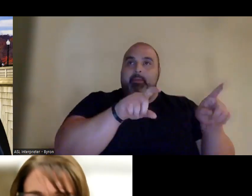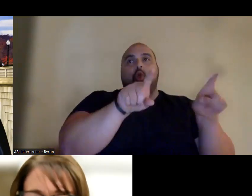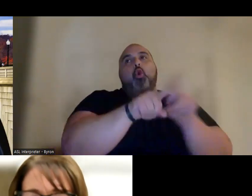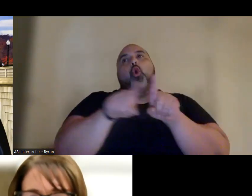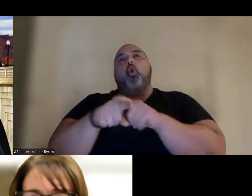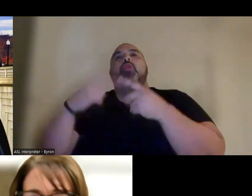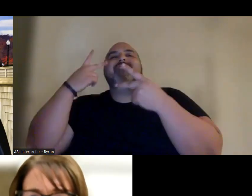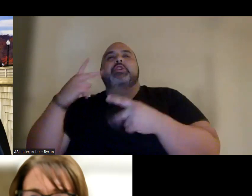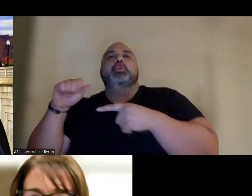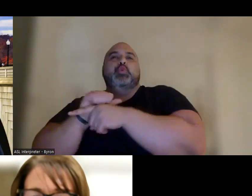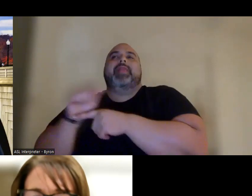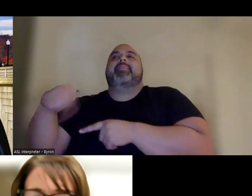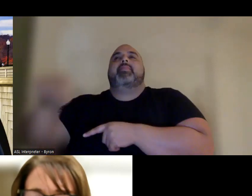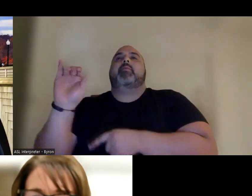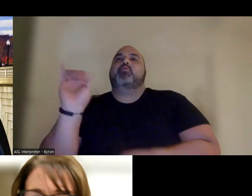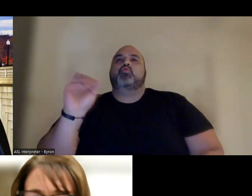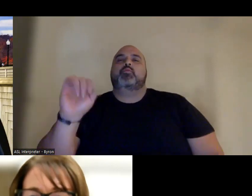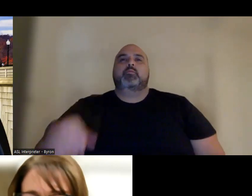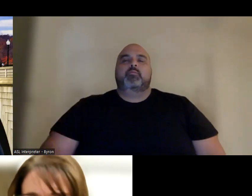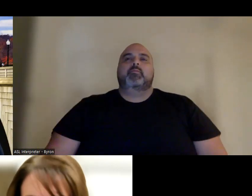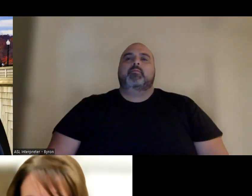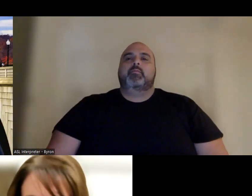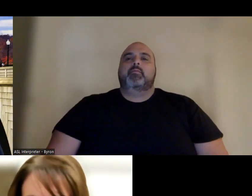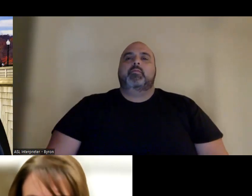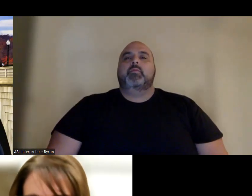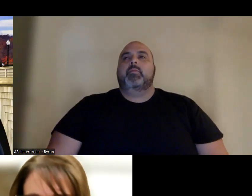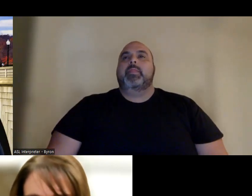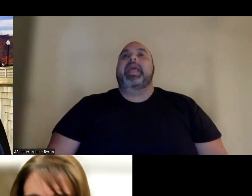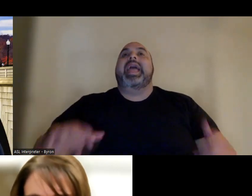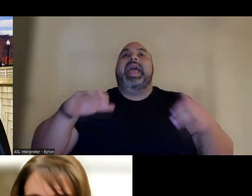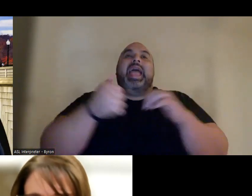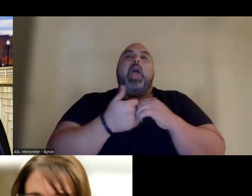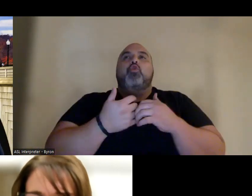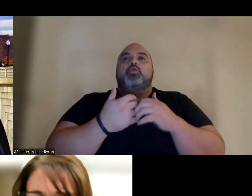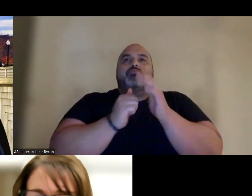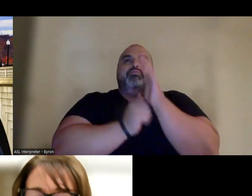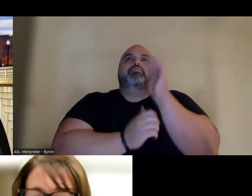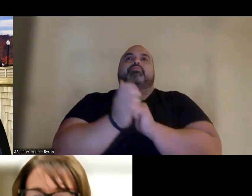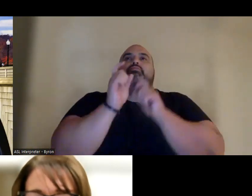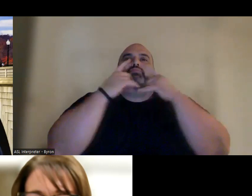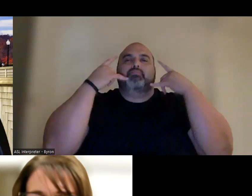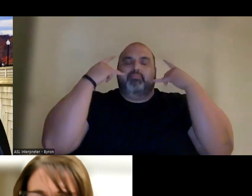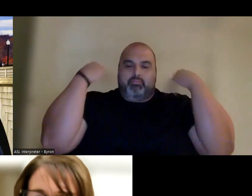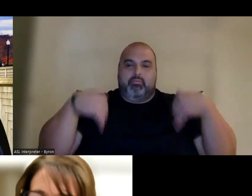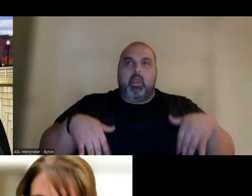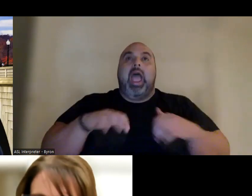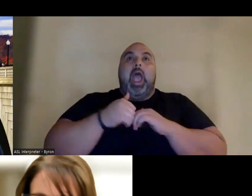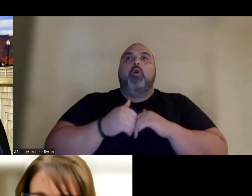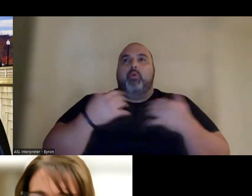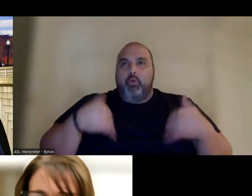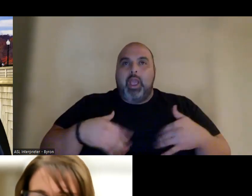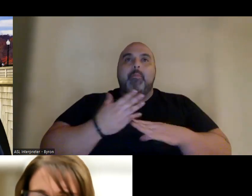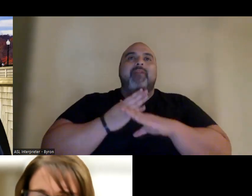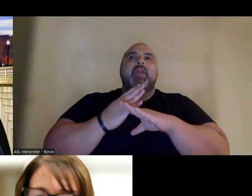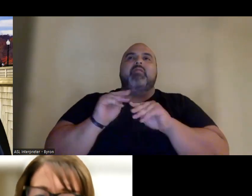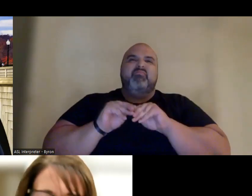visitors and how to put on a personal protective equipment, how to prevent the